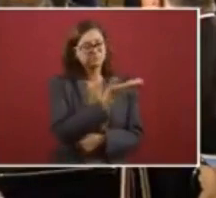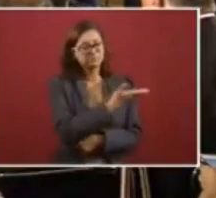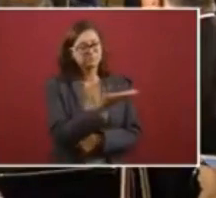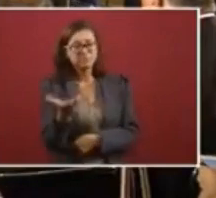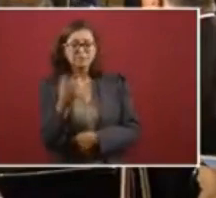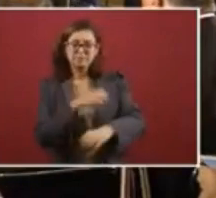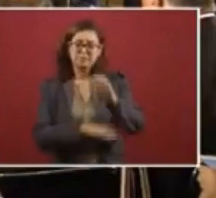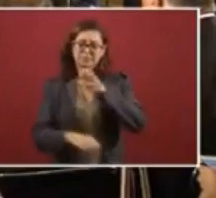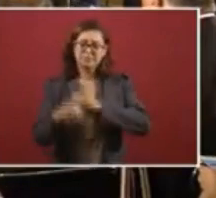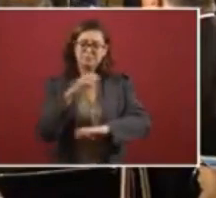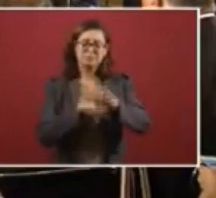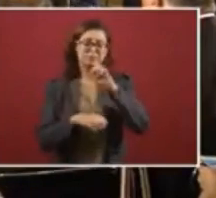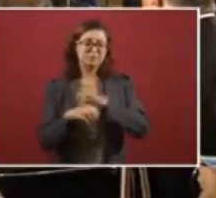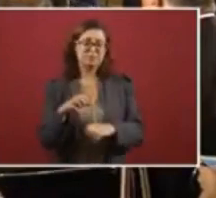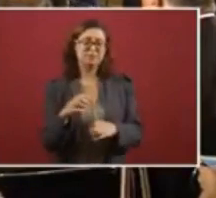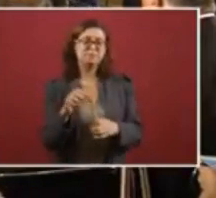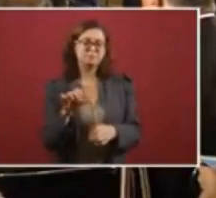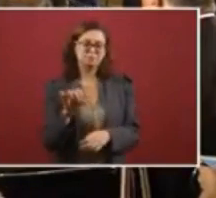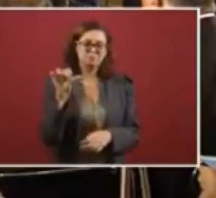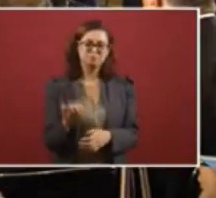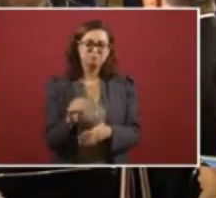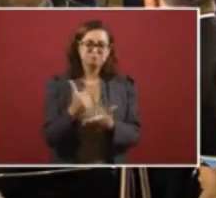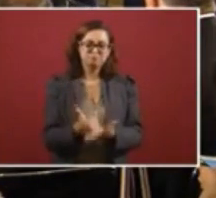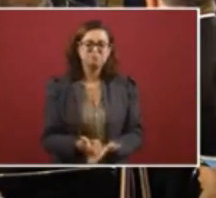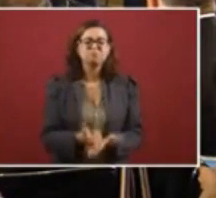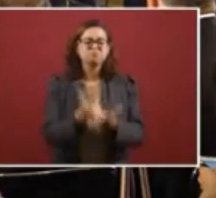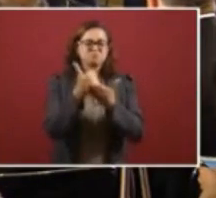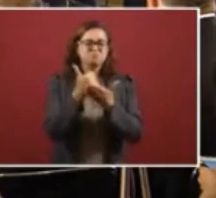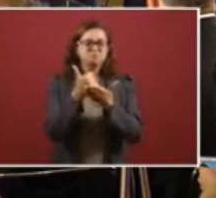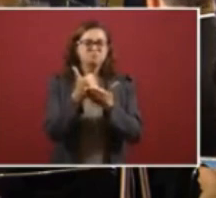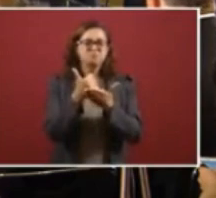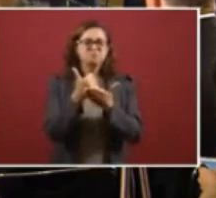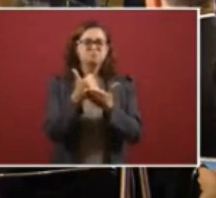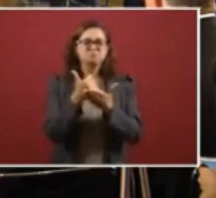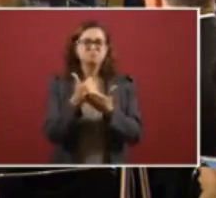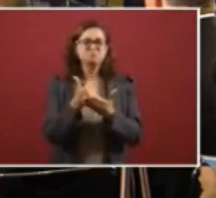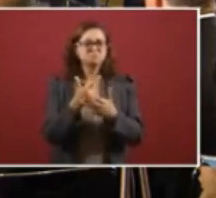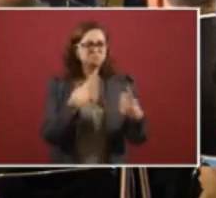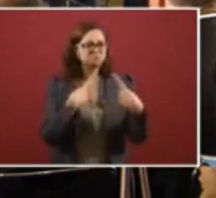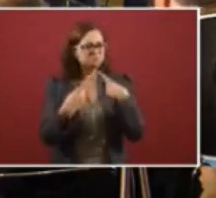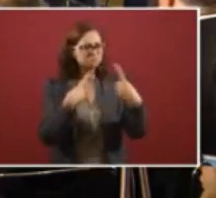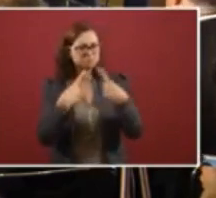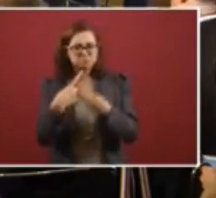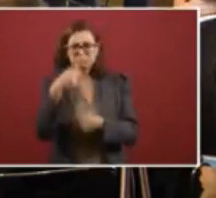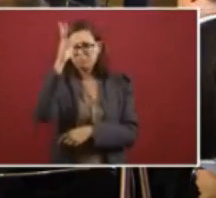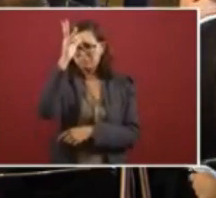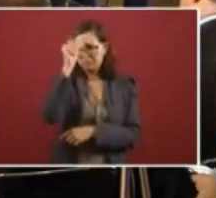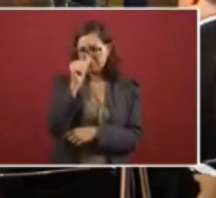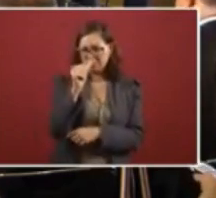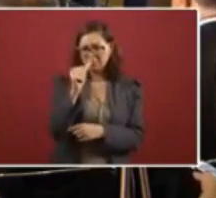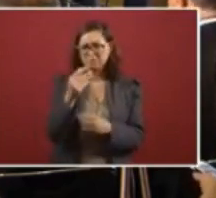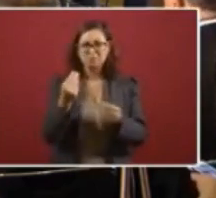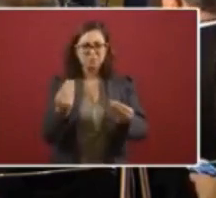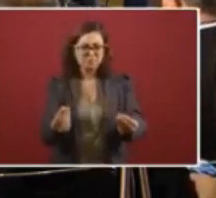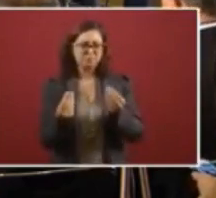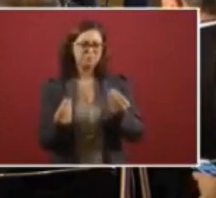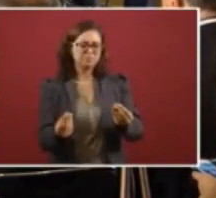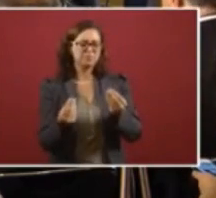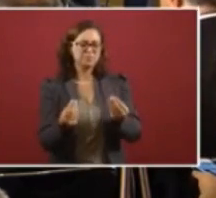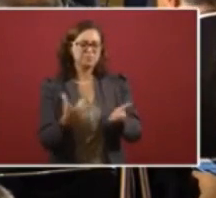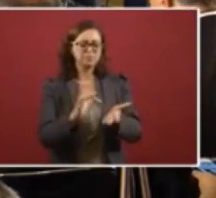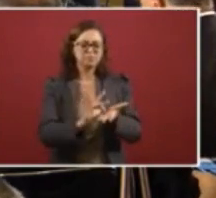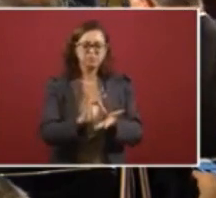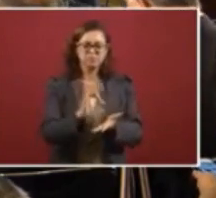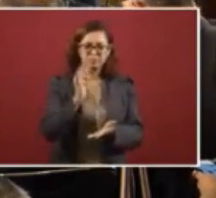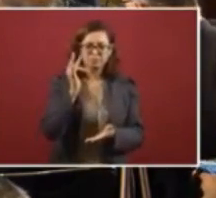businessmen and companies that agreed to come into this agreement, and thank